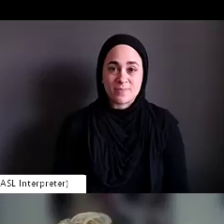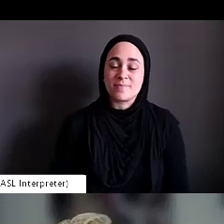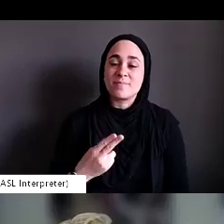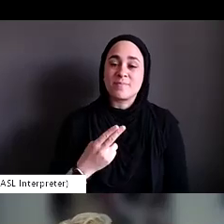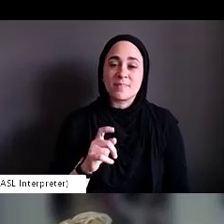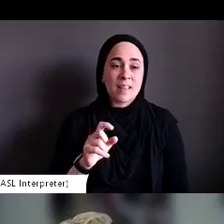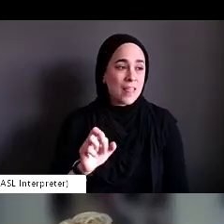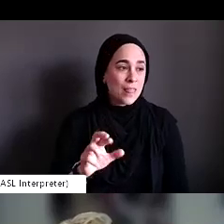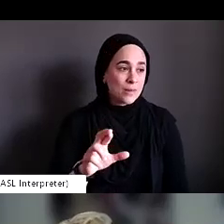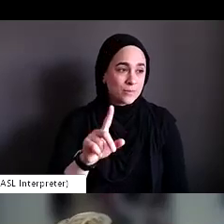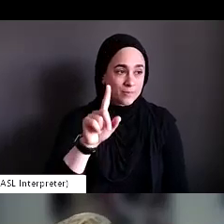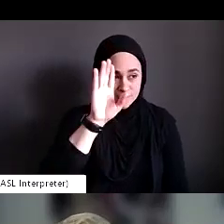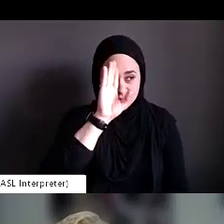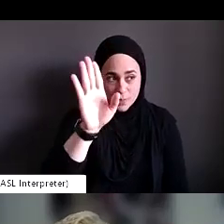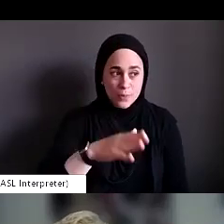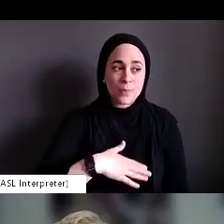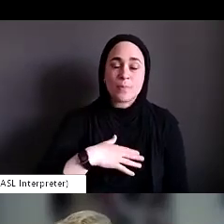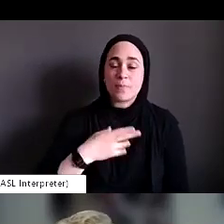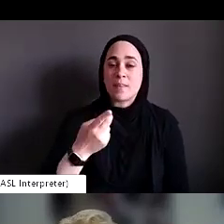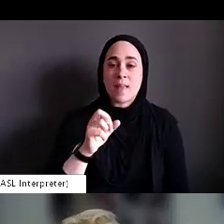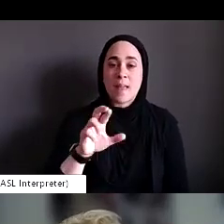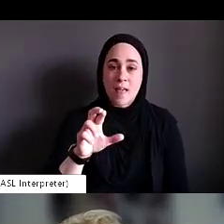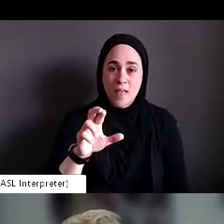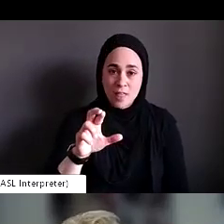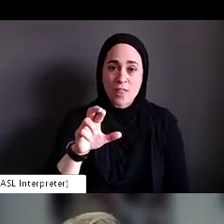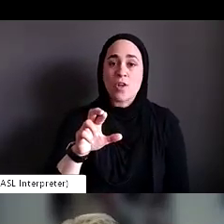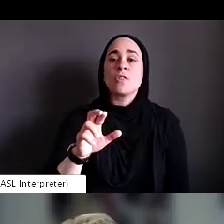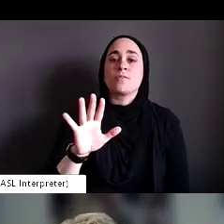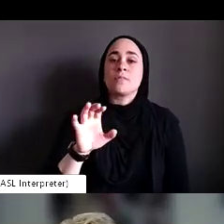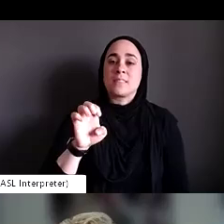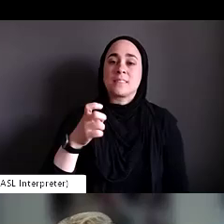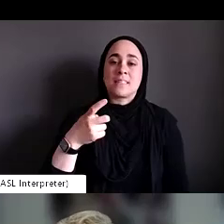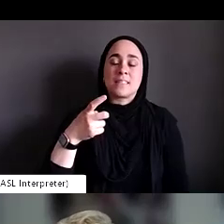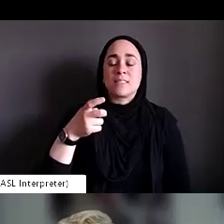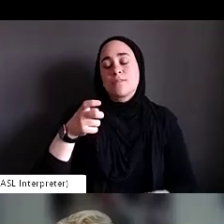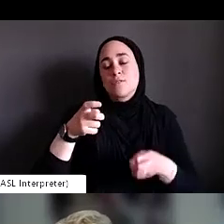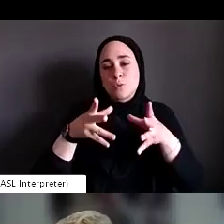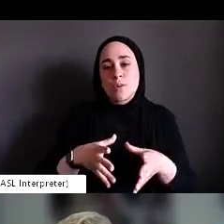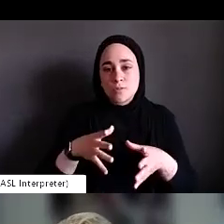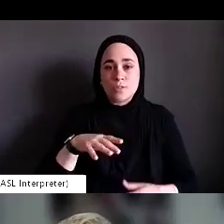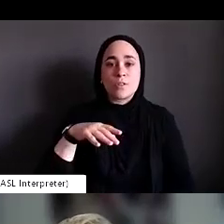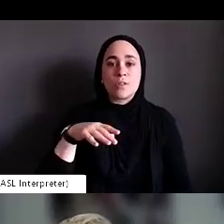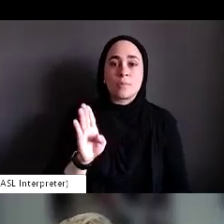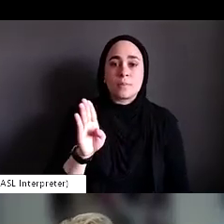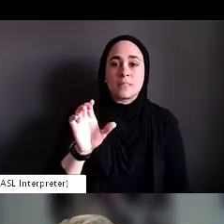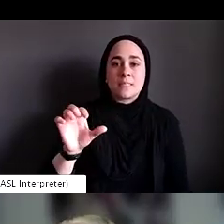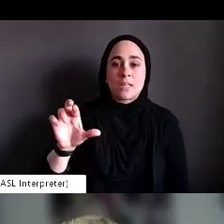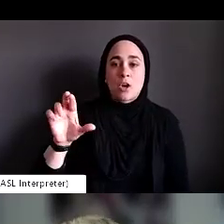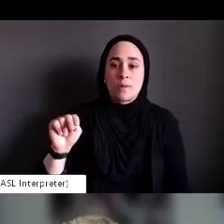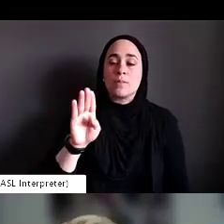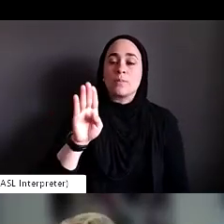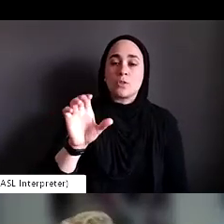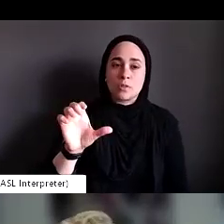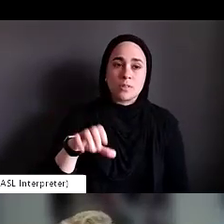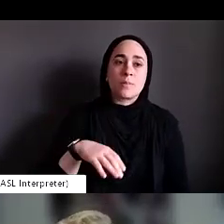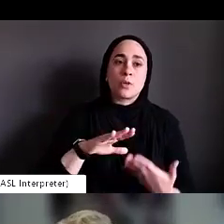Absolutely. I'm Heather Trelevin, the Executive Director of the British Columbia Association of Community Response Networks. And I'd